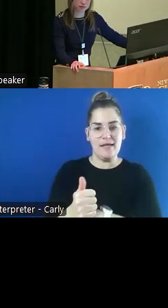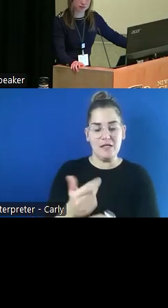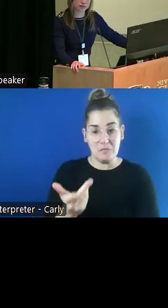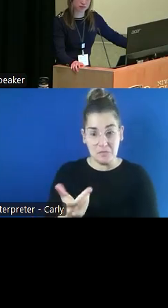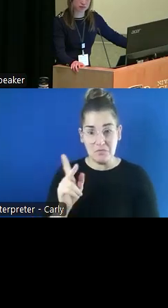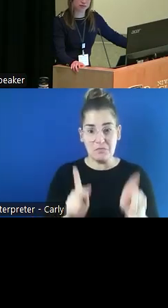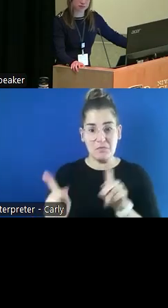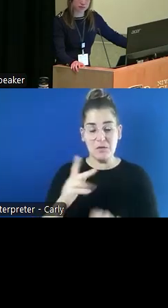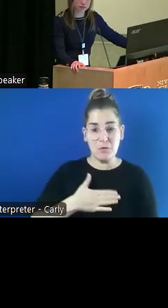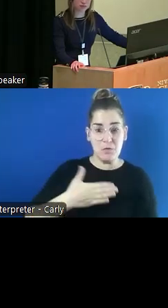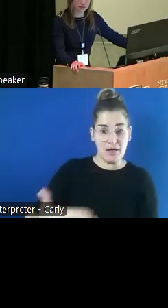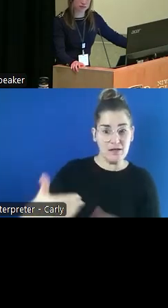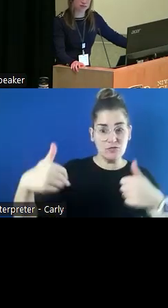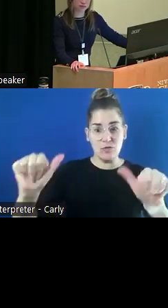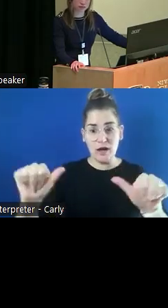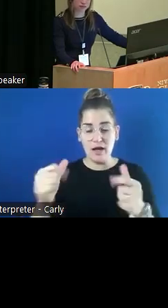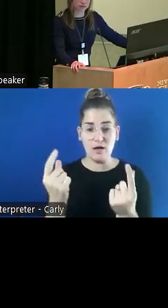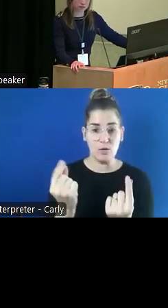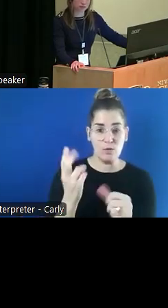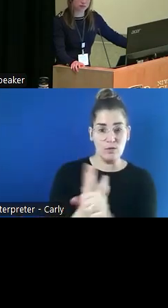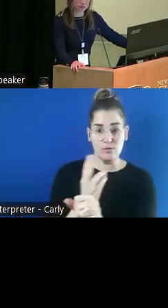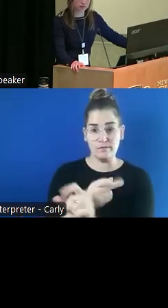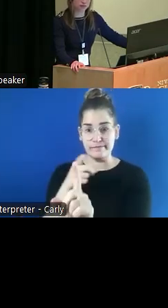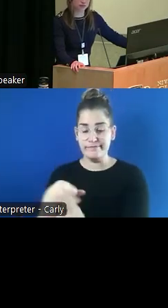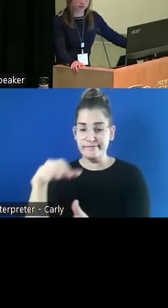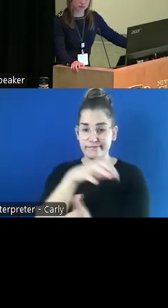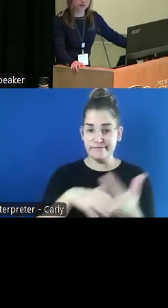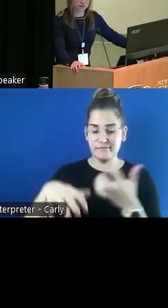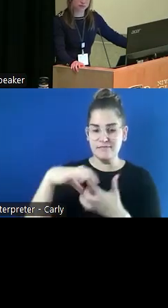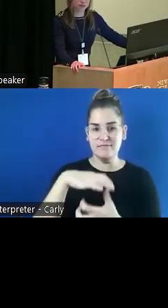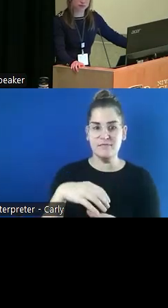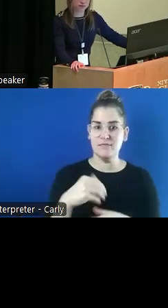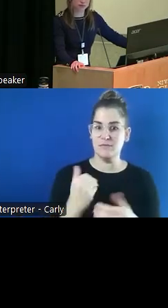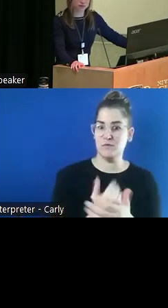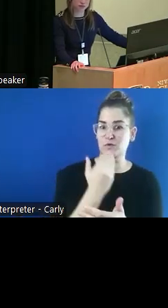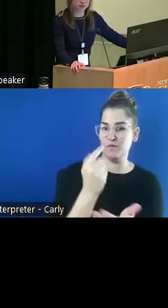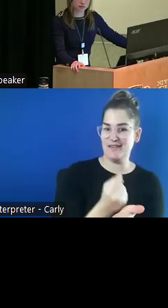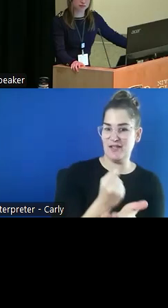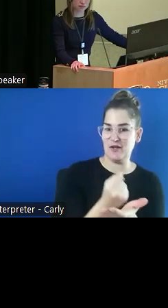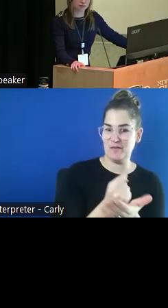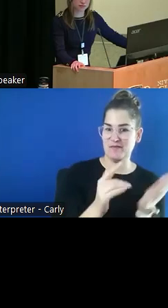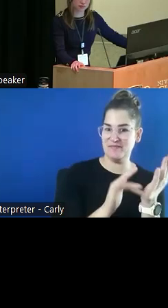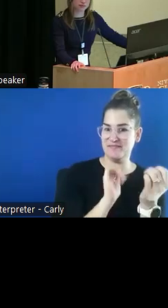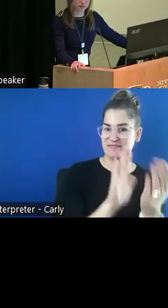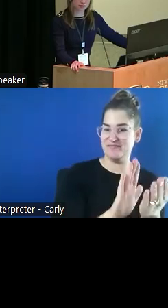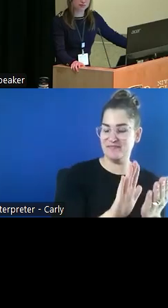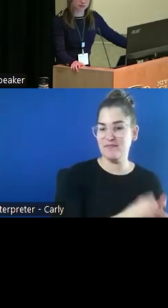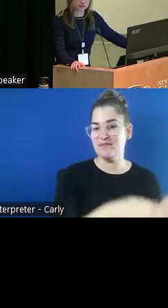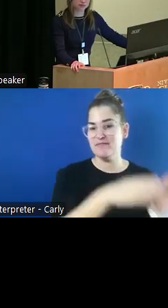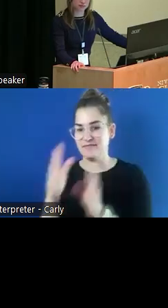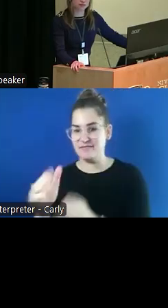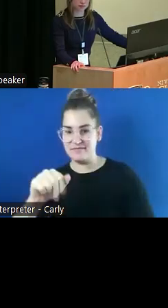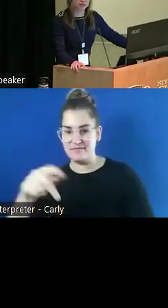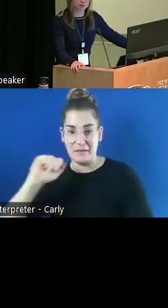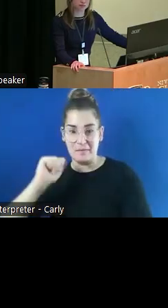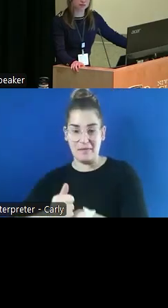that are thinking that you can combine some of the novel therapy techniques as you discussed today with more of those